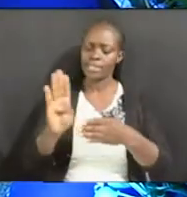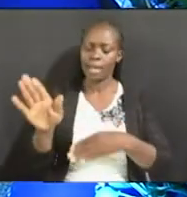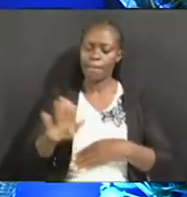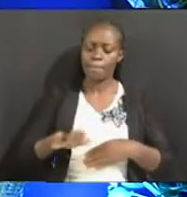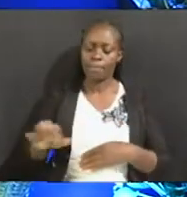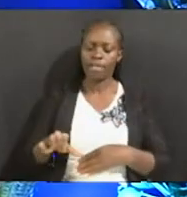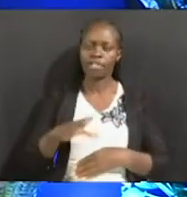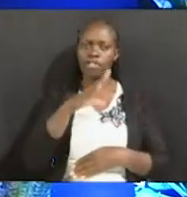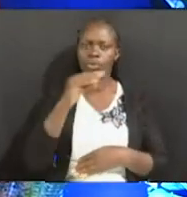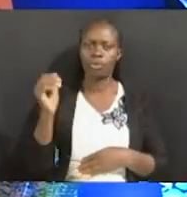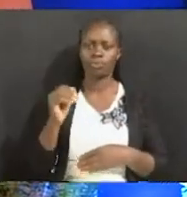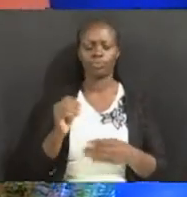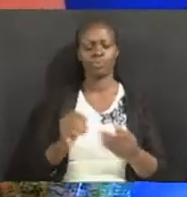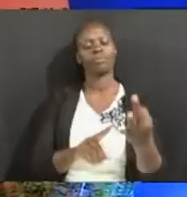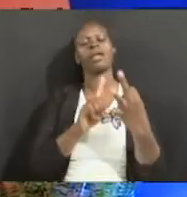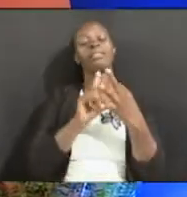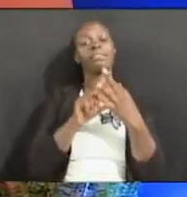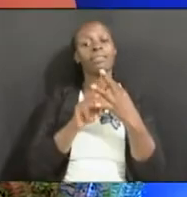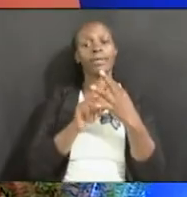Number three,